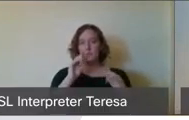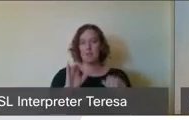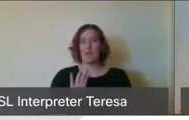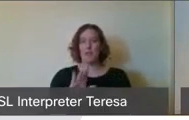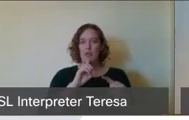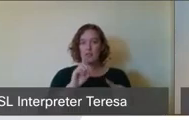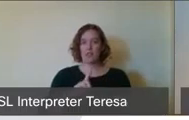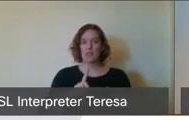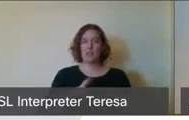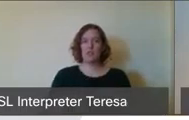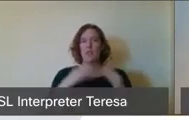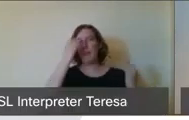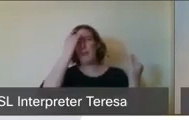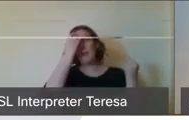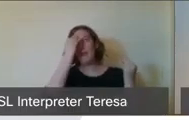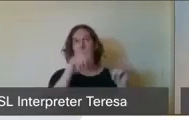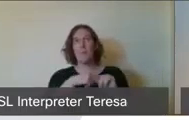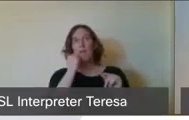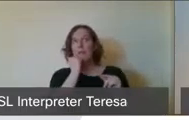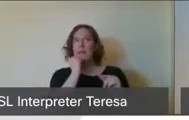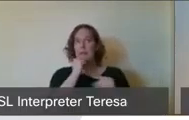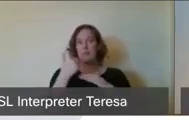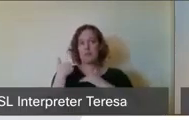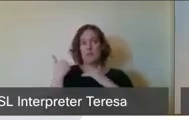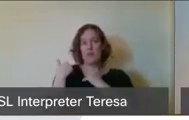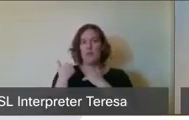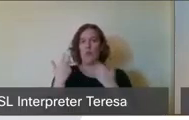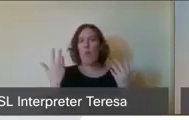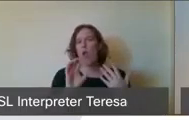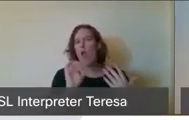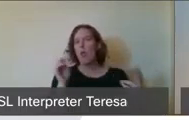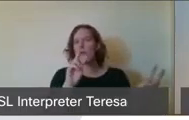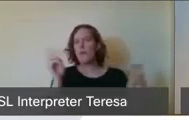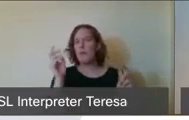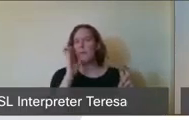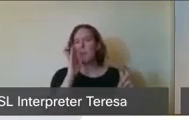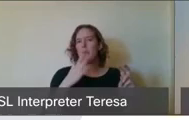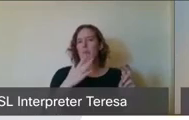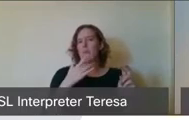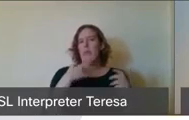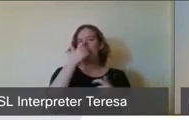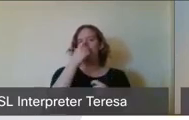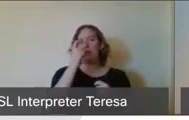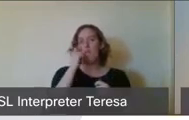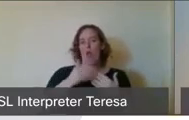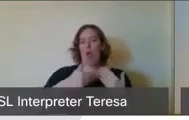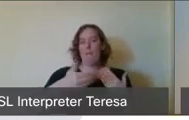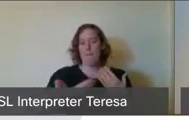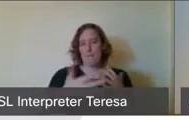Thinking about your day-to-day responsibilities, what other topics would interest you for upcoming